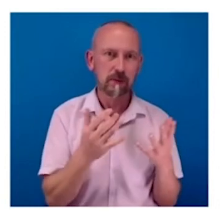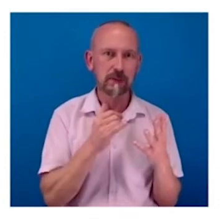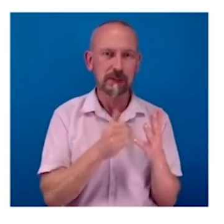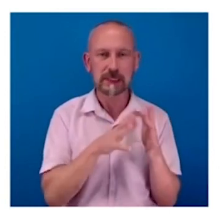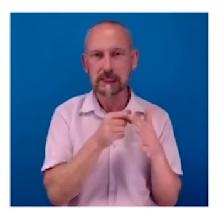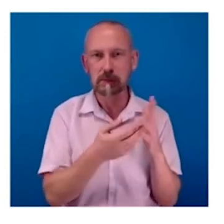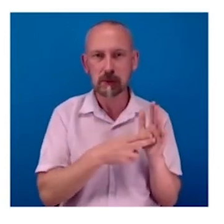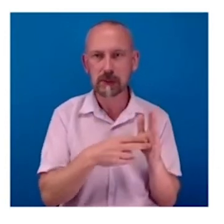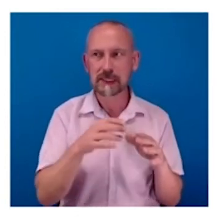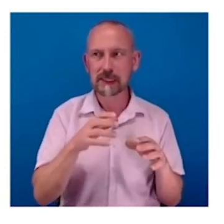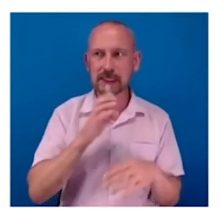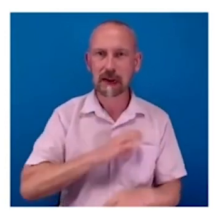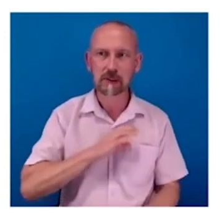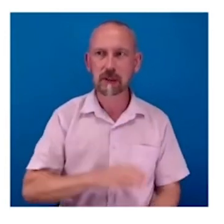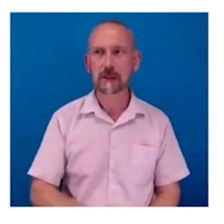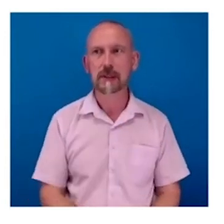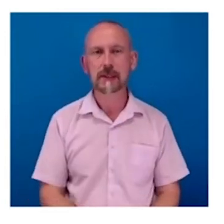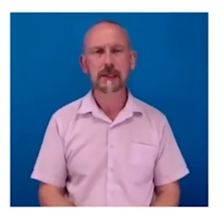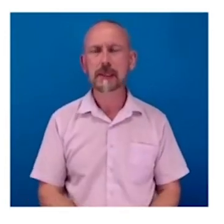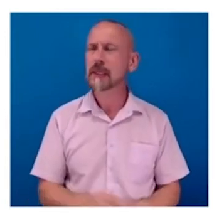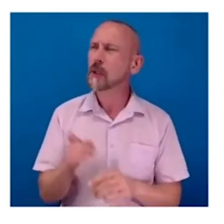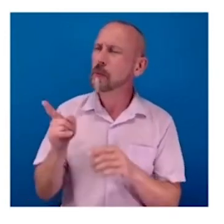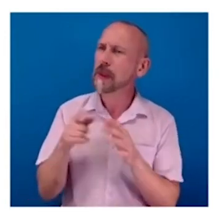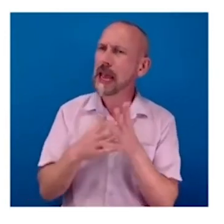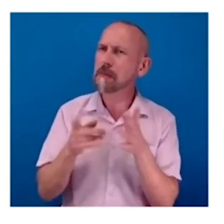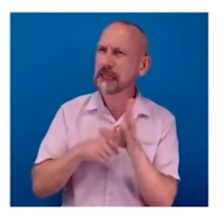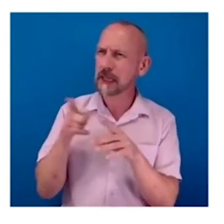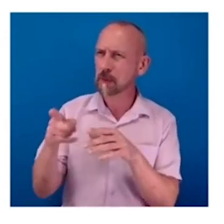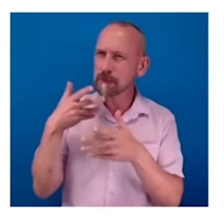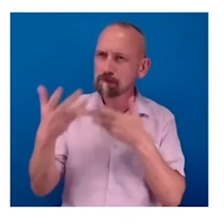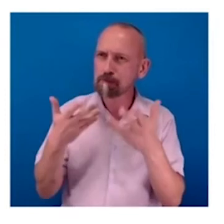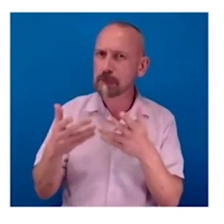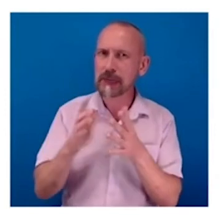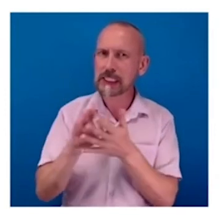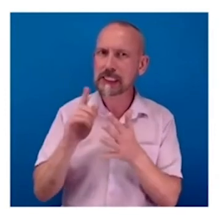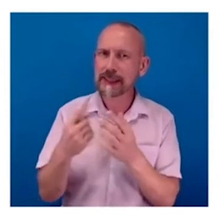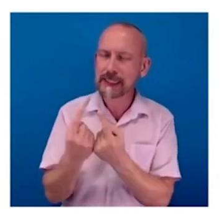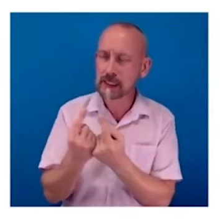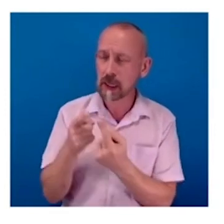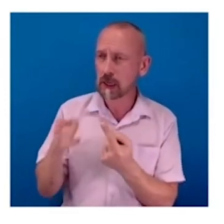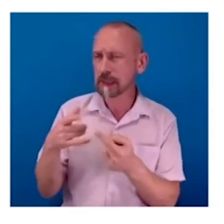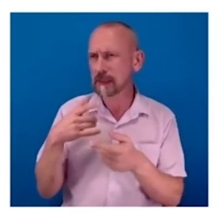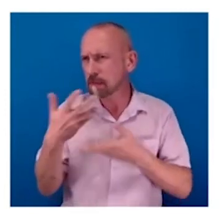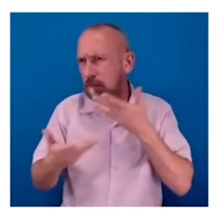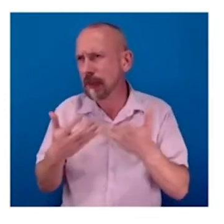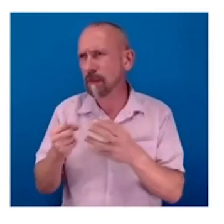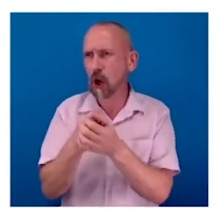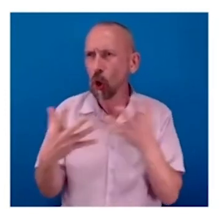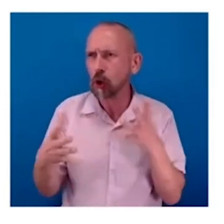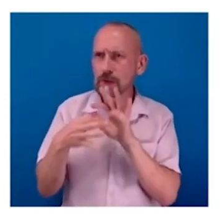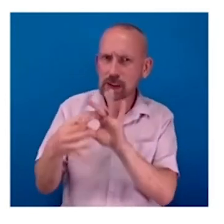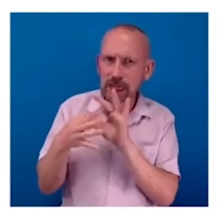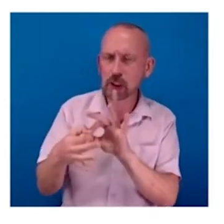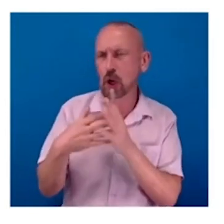But Amy, you did a session on the HE stuff, and I think you were saying there was lots of interaction, lots of positive connections being